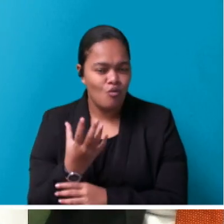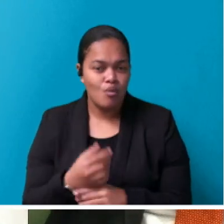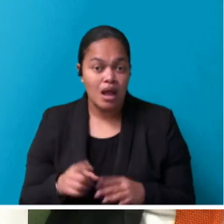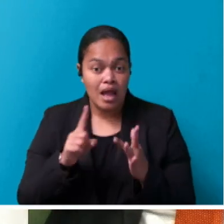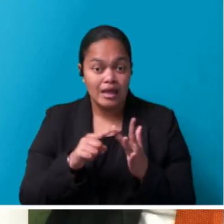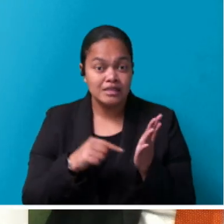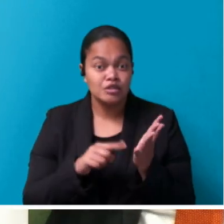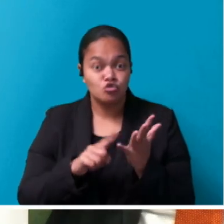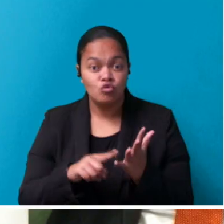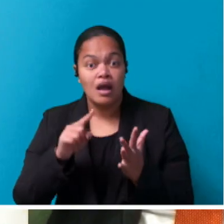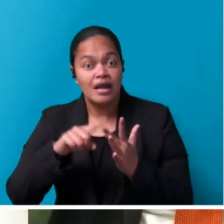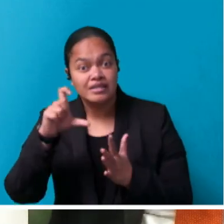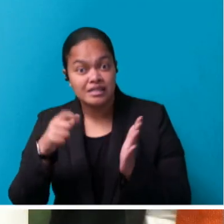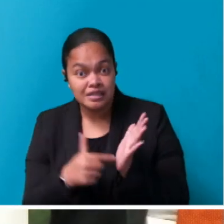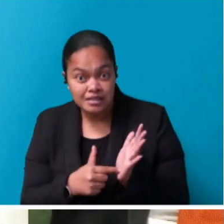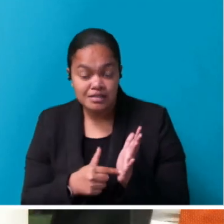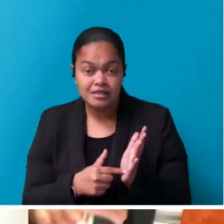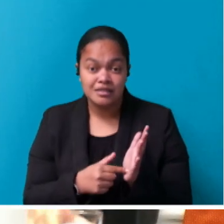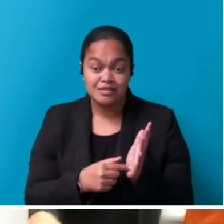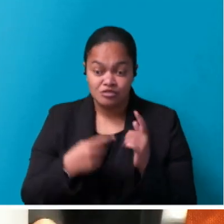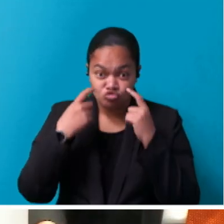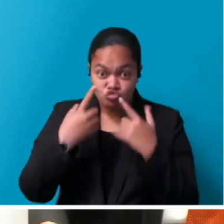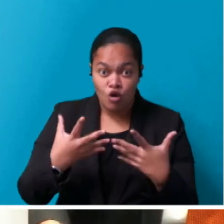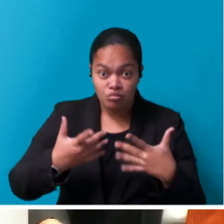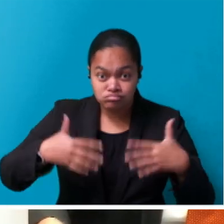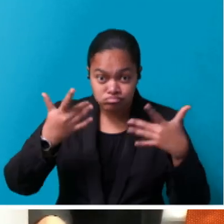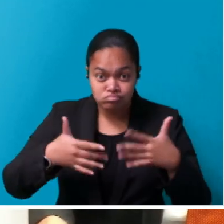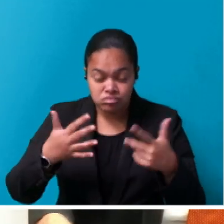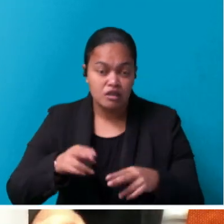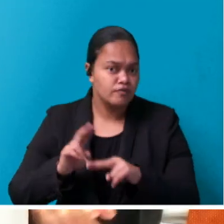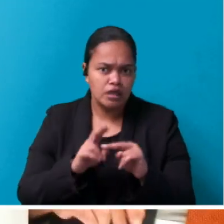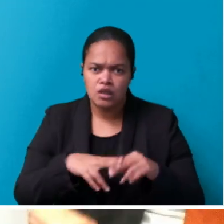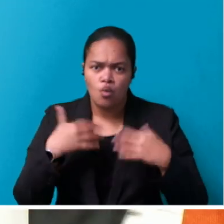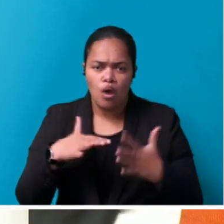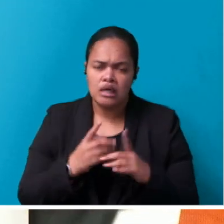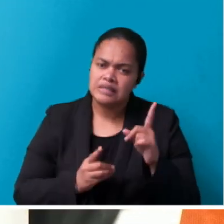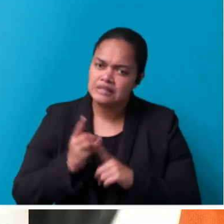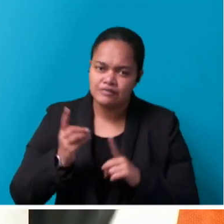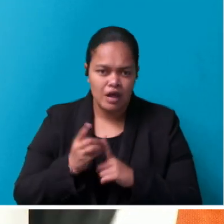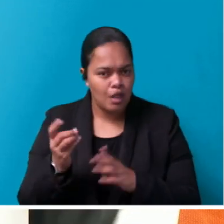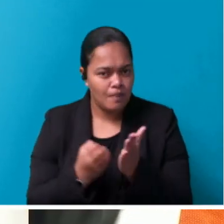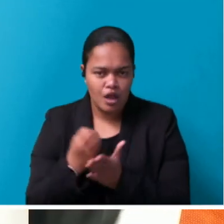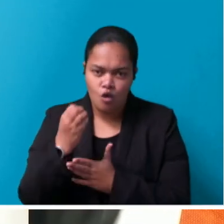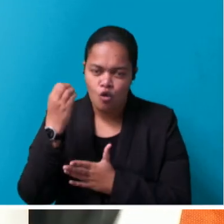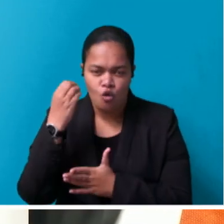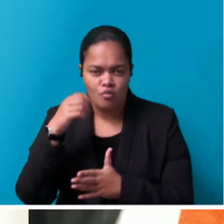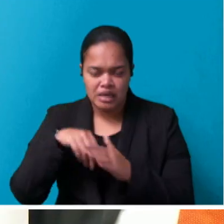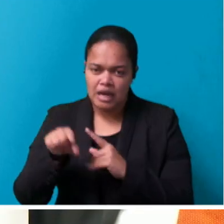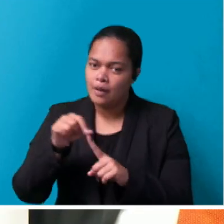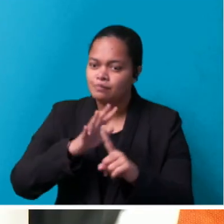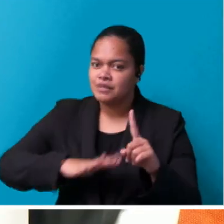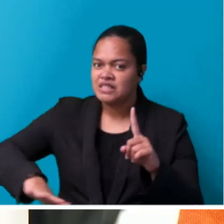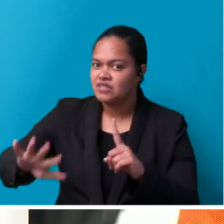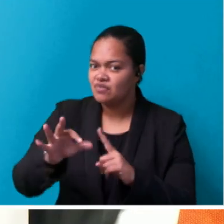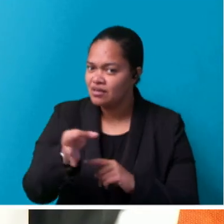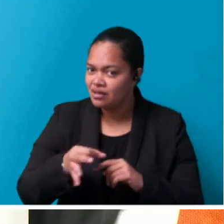ITU's ICT Development Index, Fiji remains one of the most developed economies in the Pacific Island region